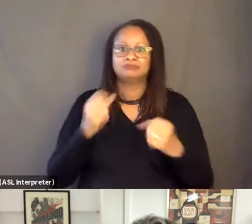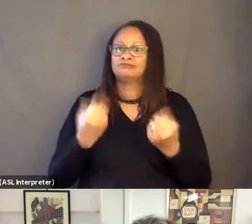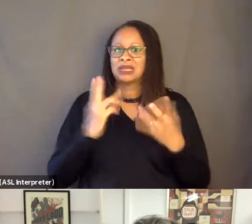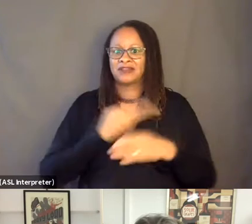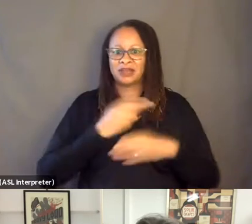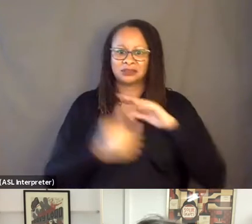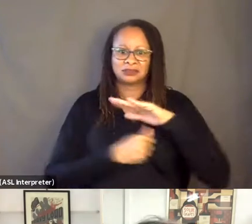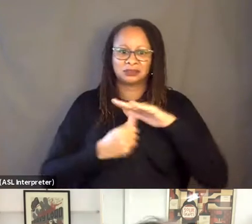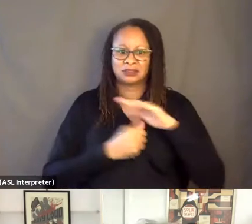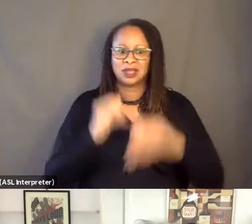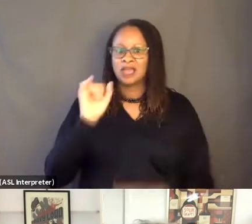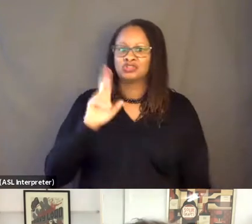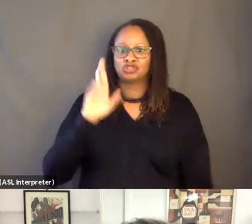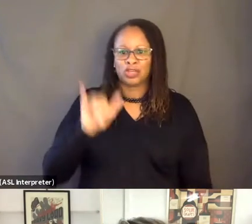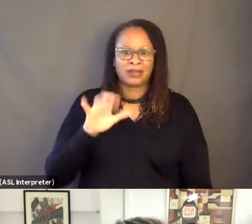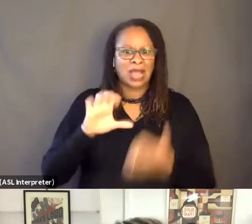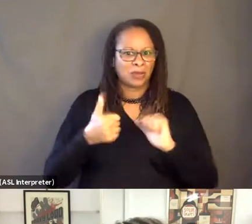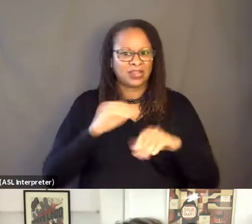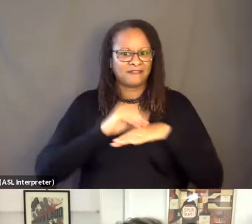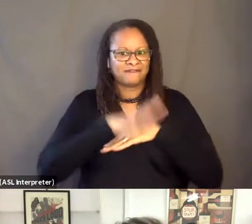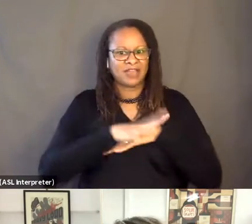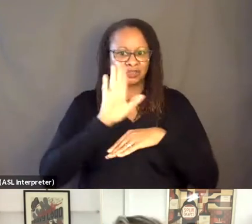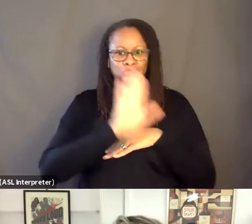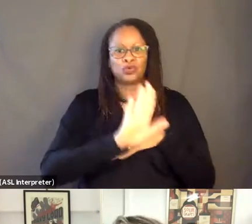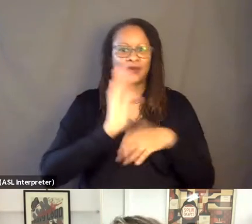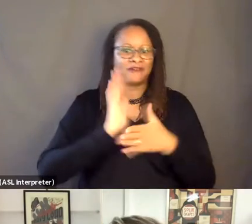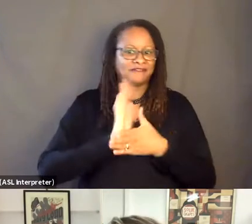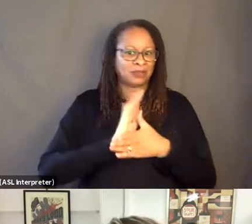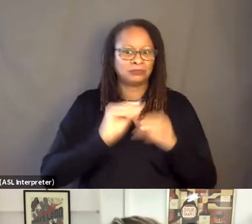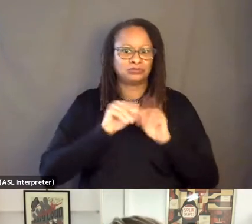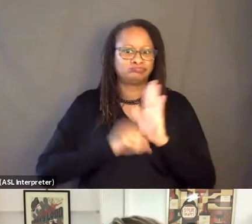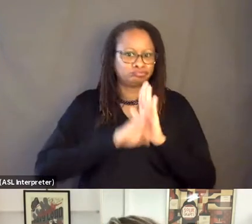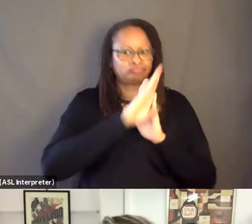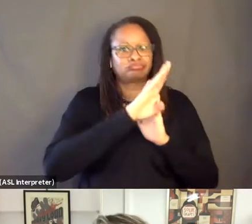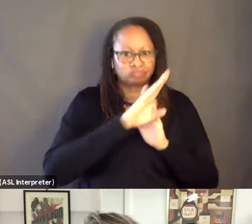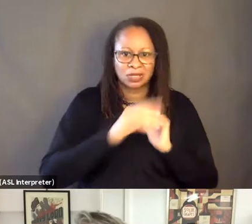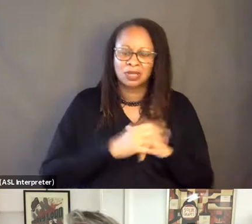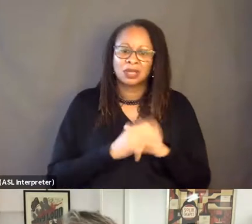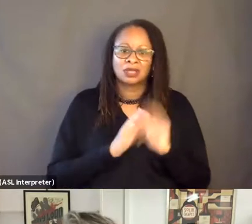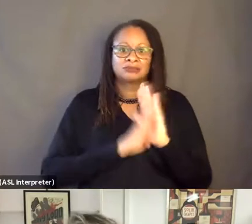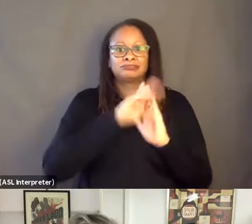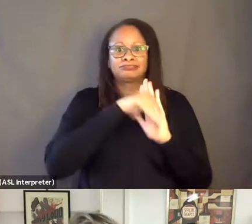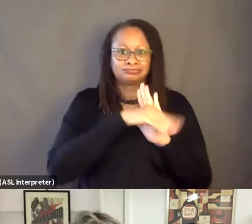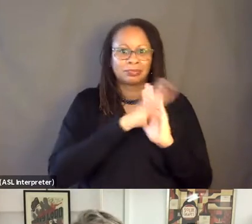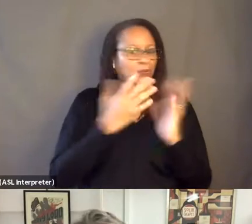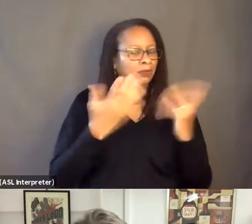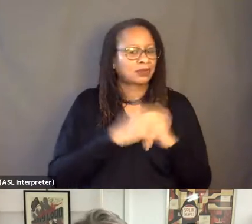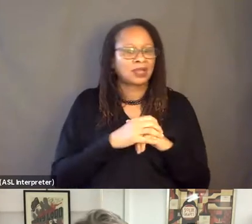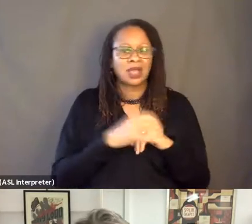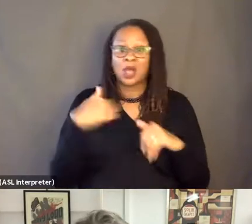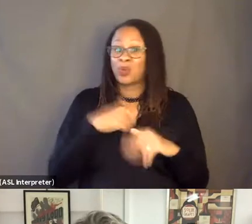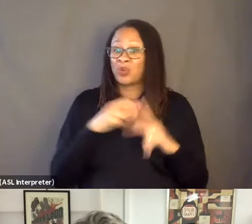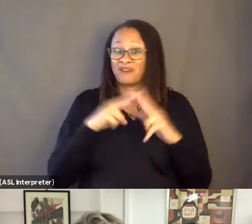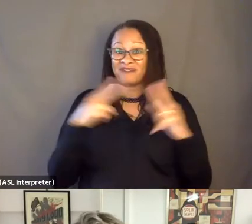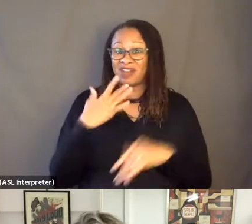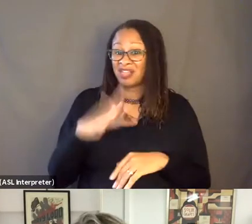Jerry, tell us. Well, you know, we were really lucky to be able to screen film at Sundance, and